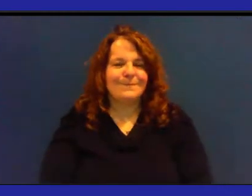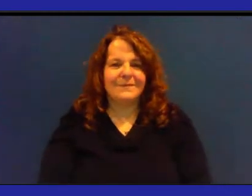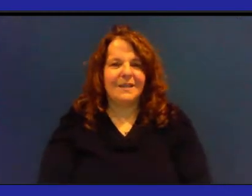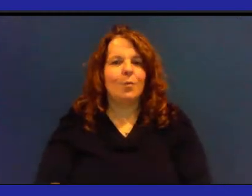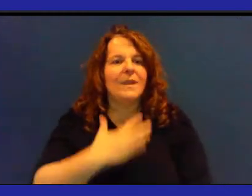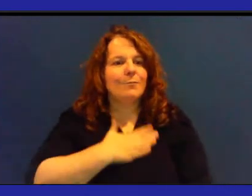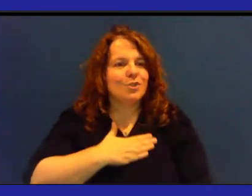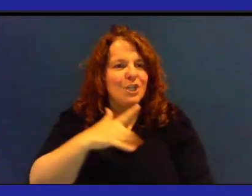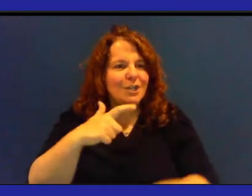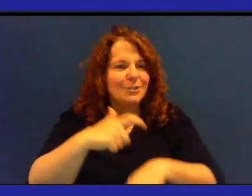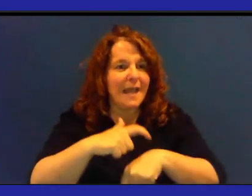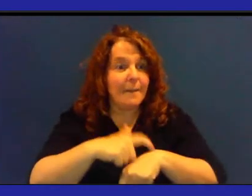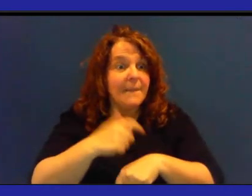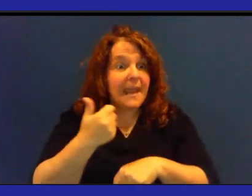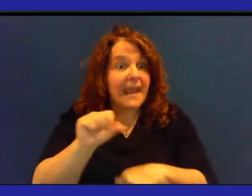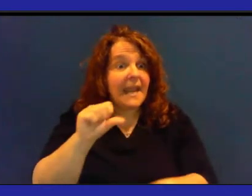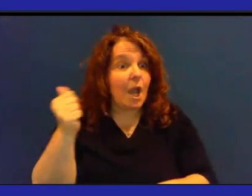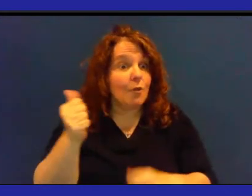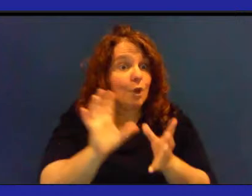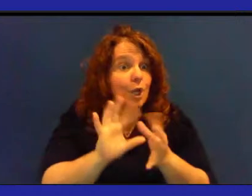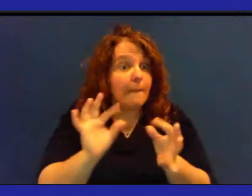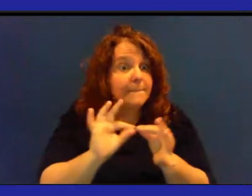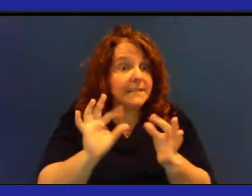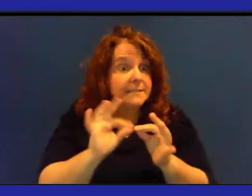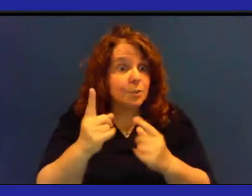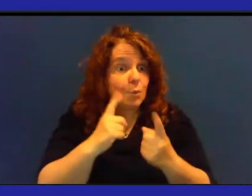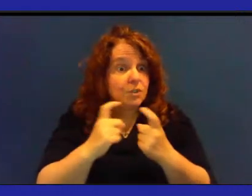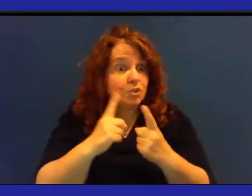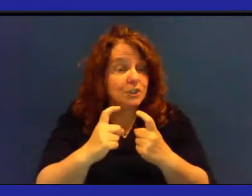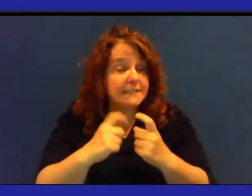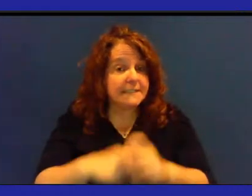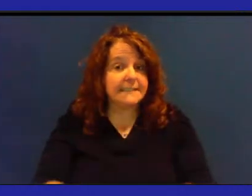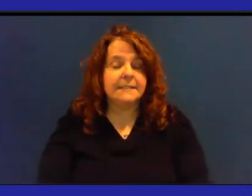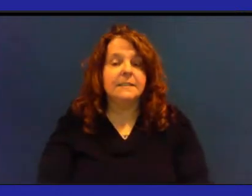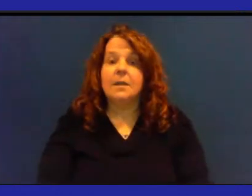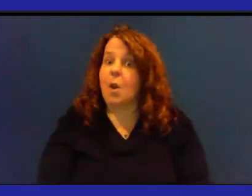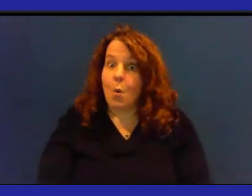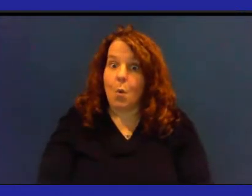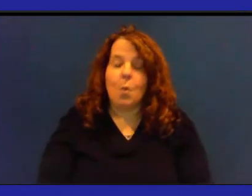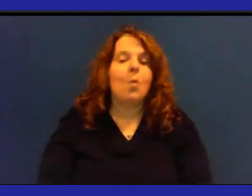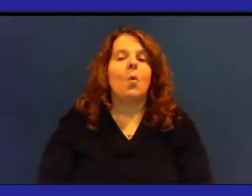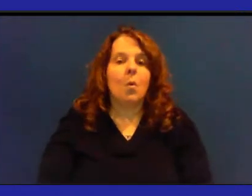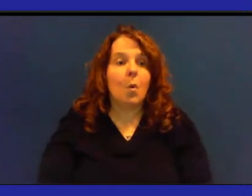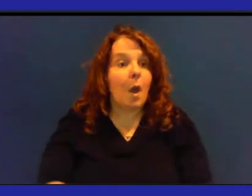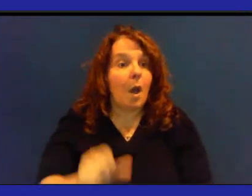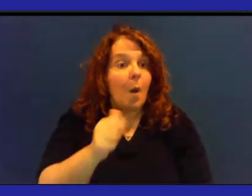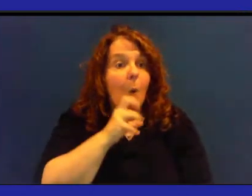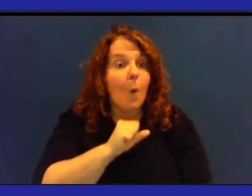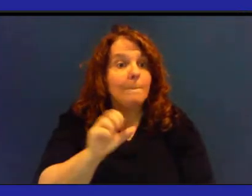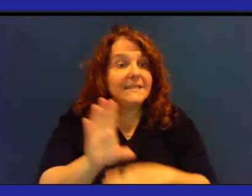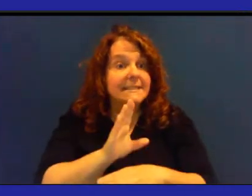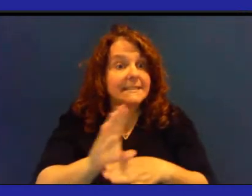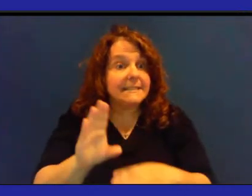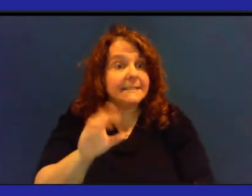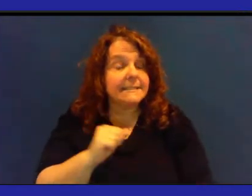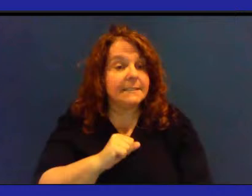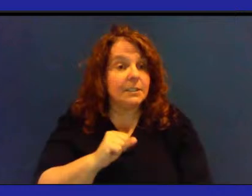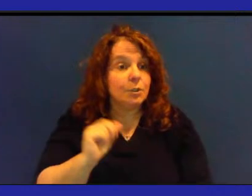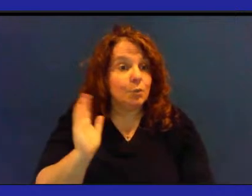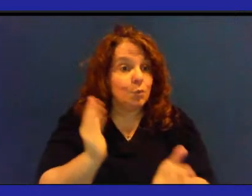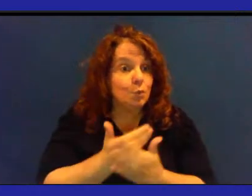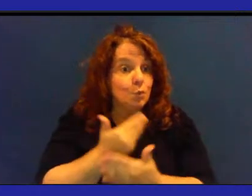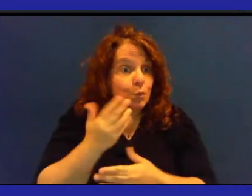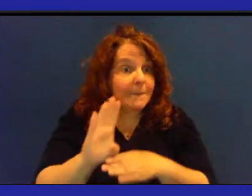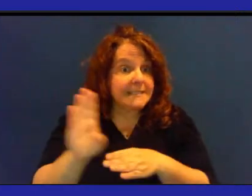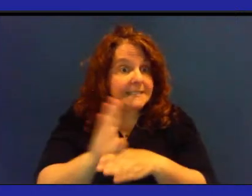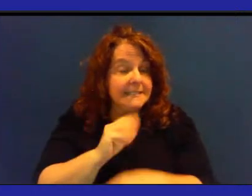it. Any other comments? Any other questions? No? Any old business? Any new